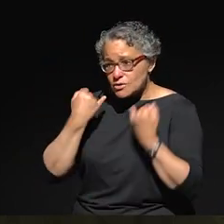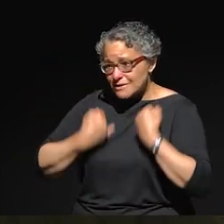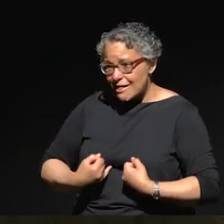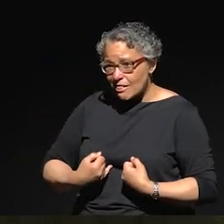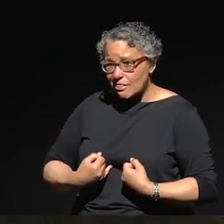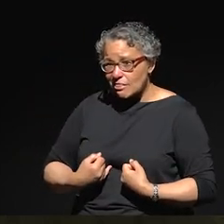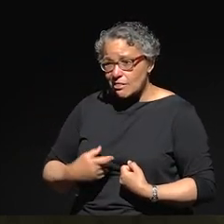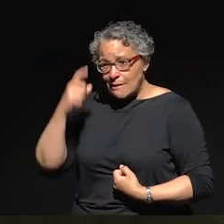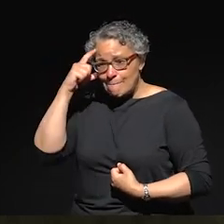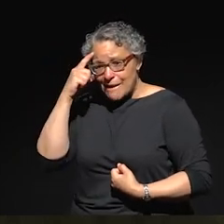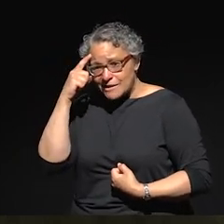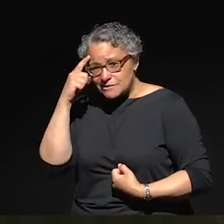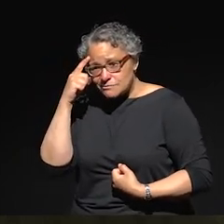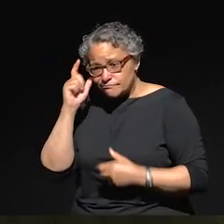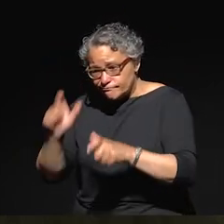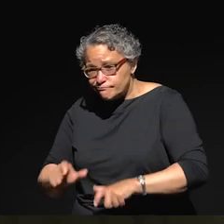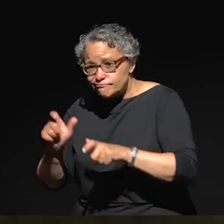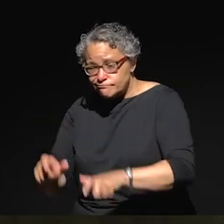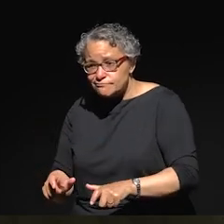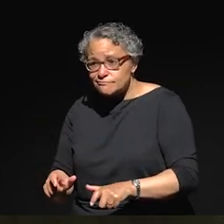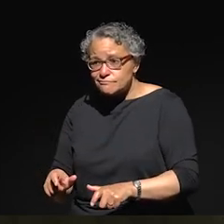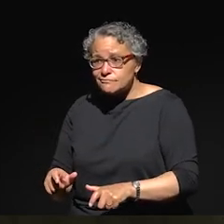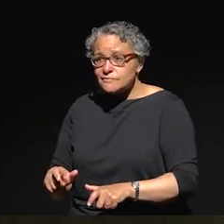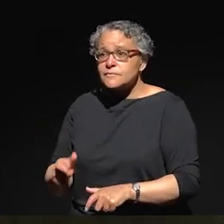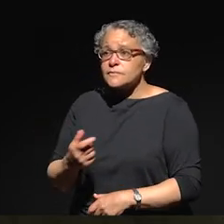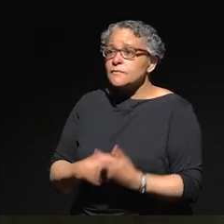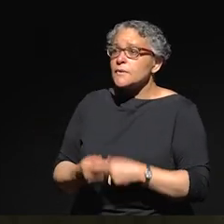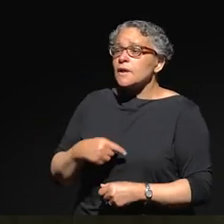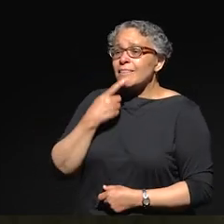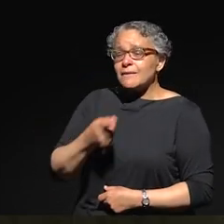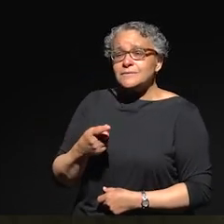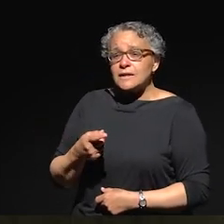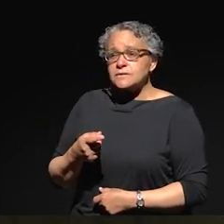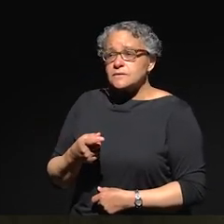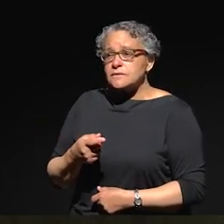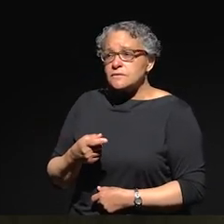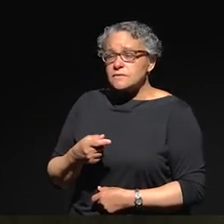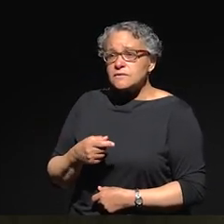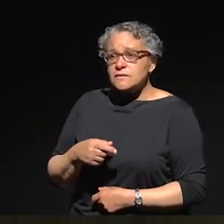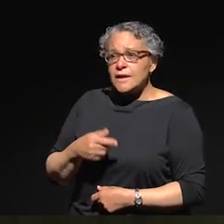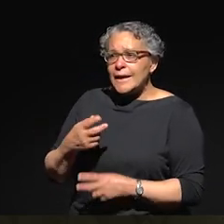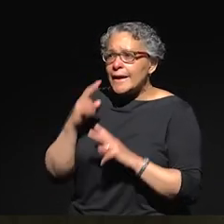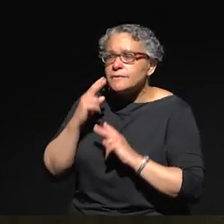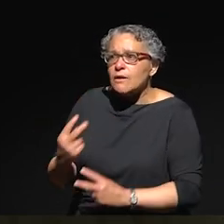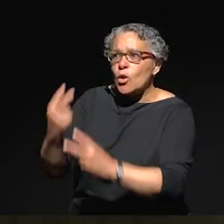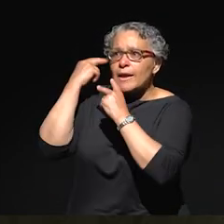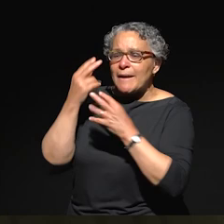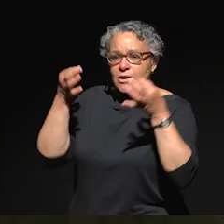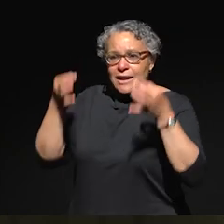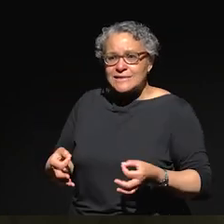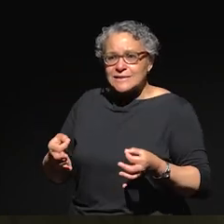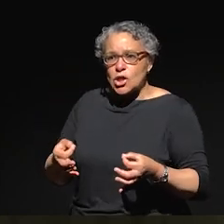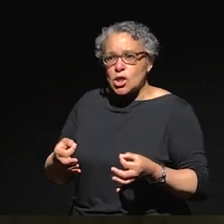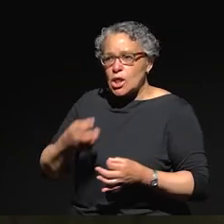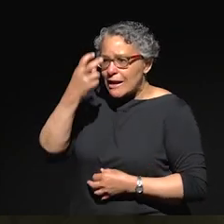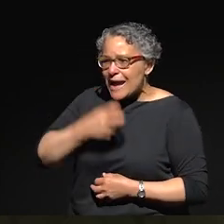into a sort of an issue of branding, whereby he said he would not, and this is like goes back to classical antiquity, he was aware of that, he